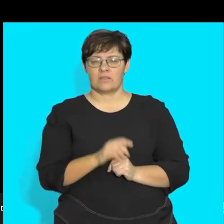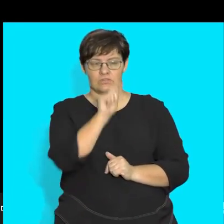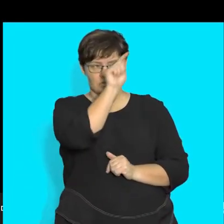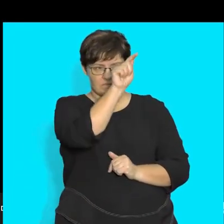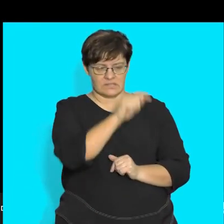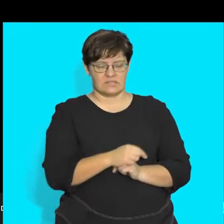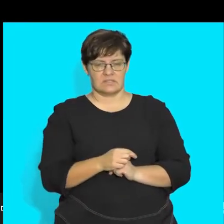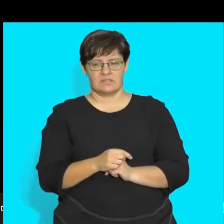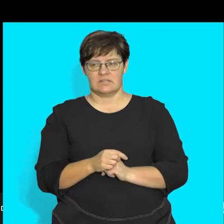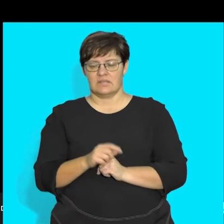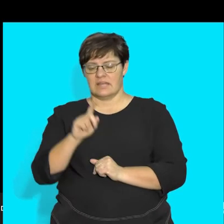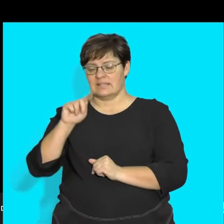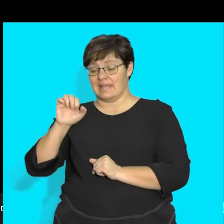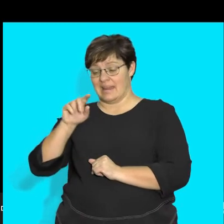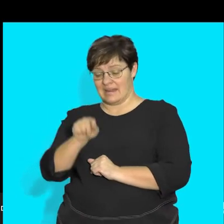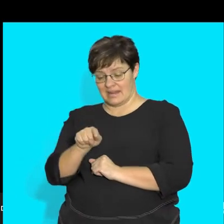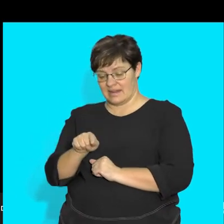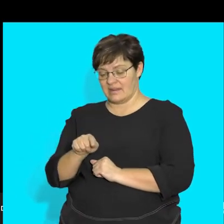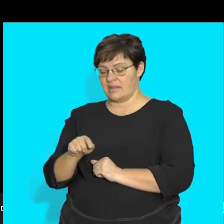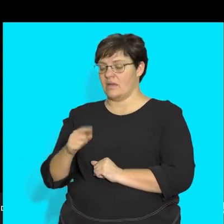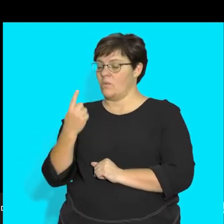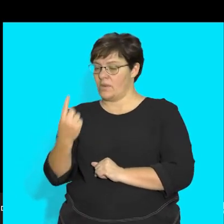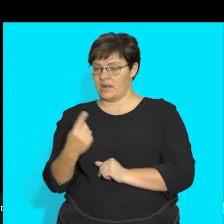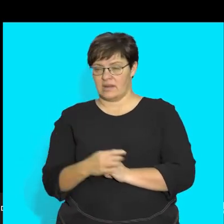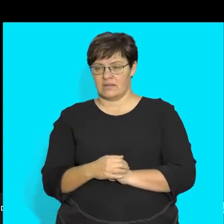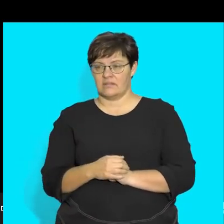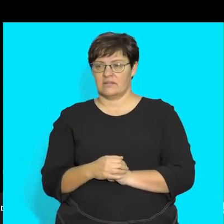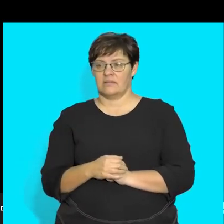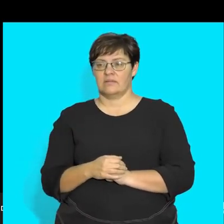going to go shift tan of 1.